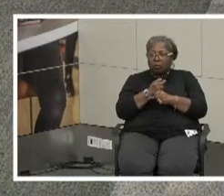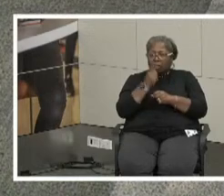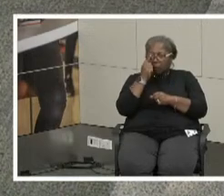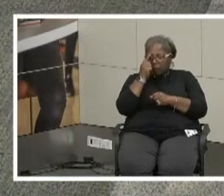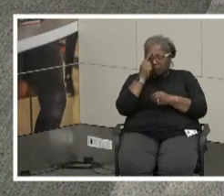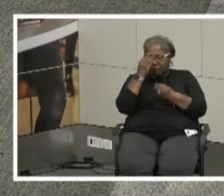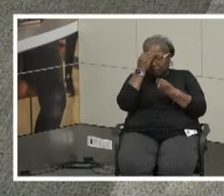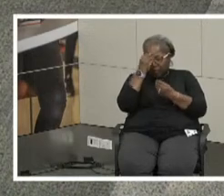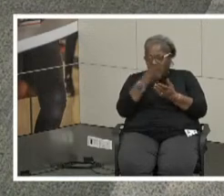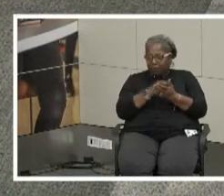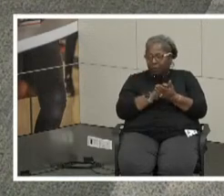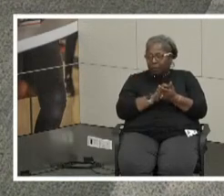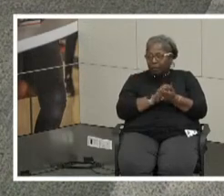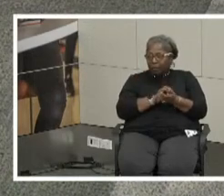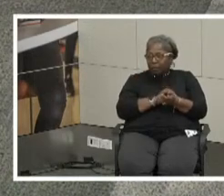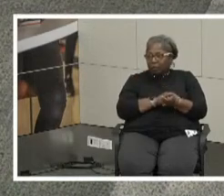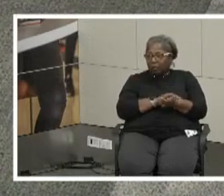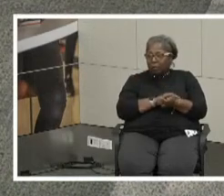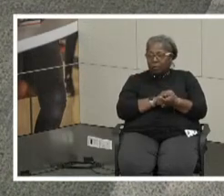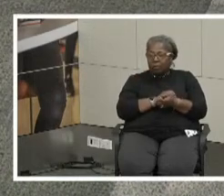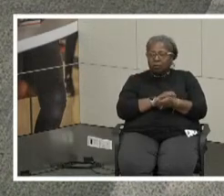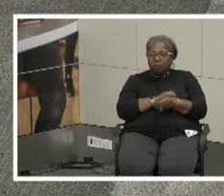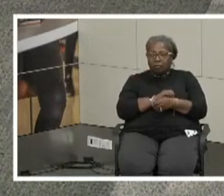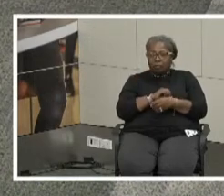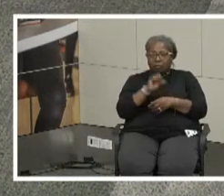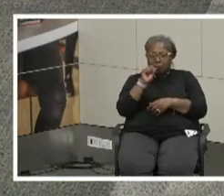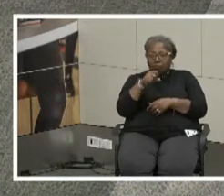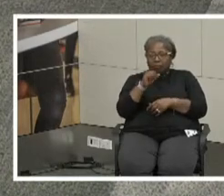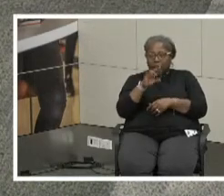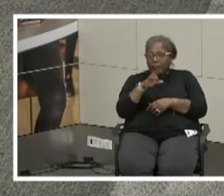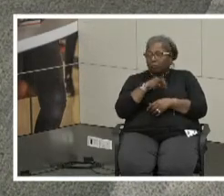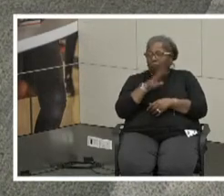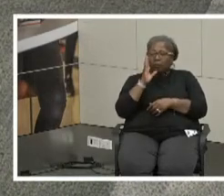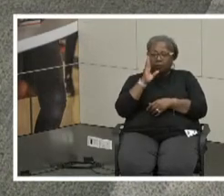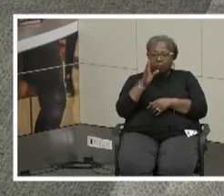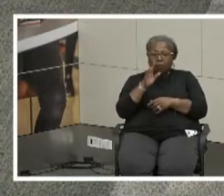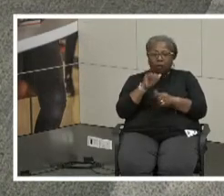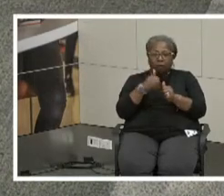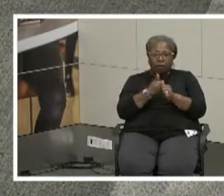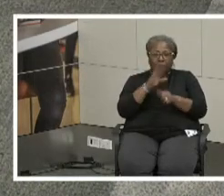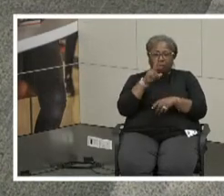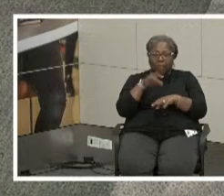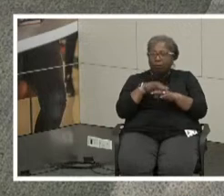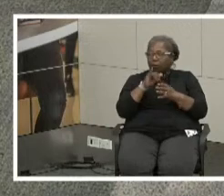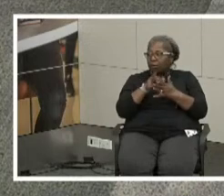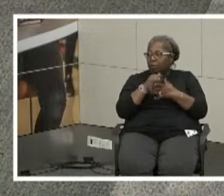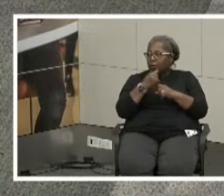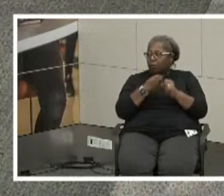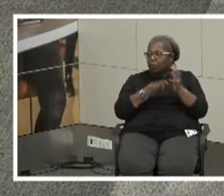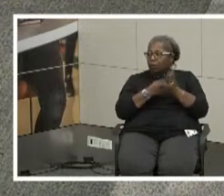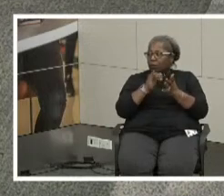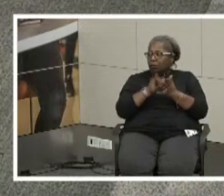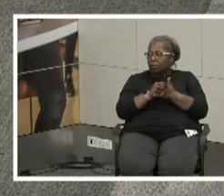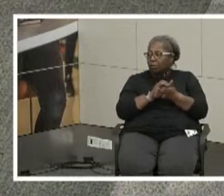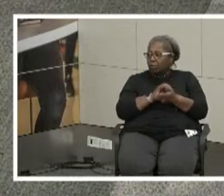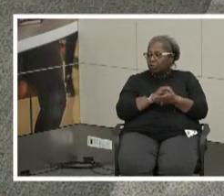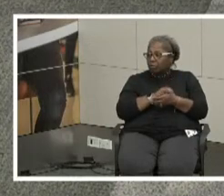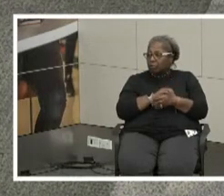the notice yes yes sir I will follow up on that to ensure